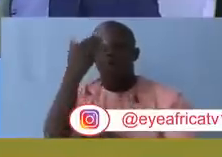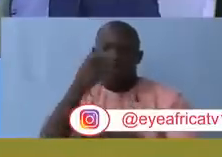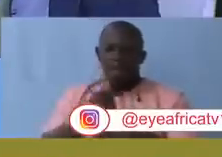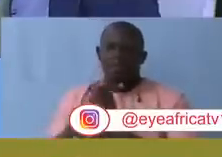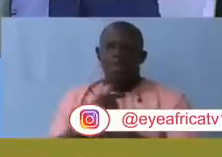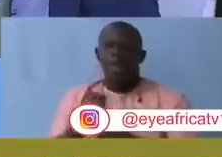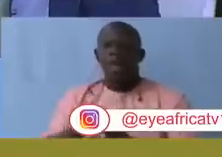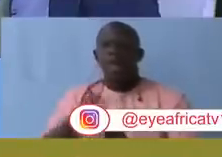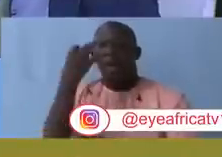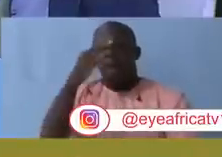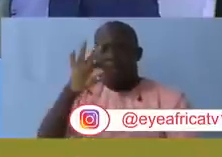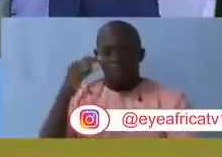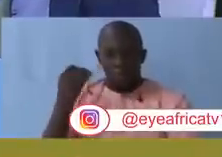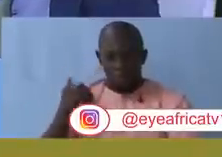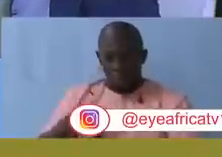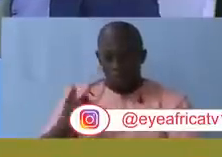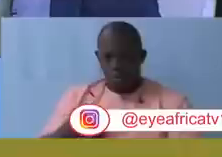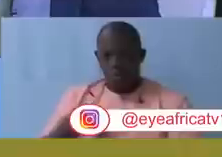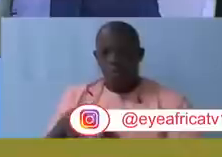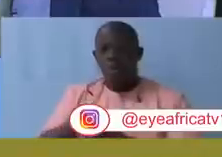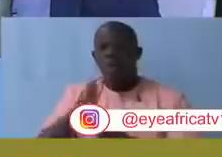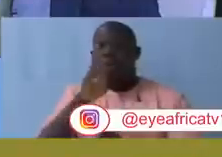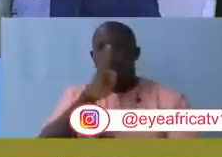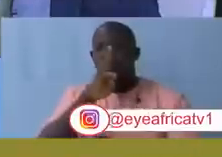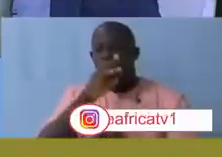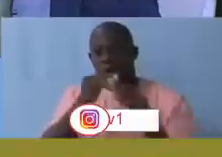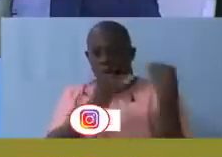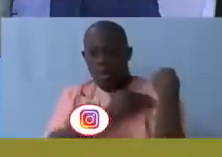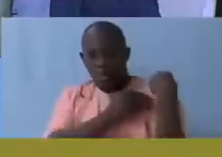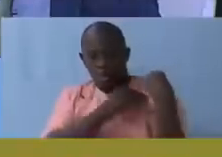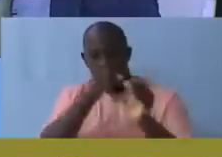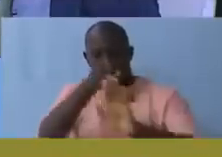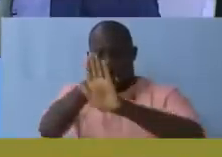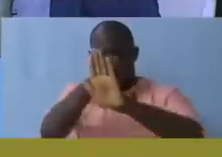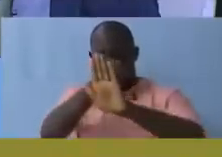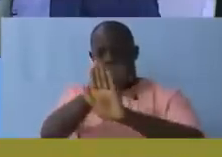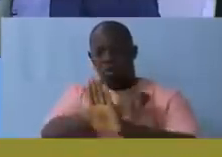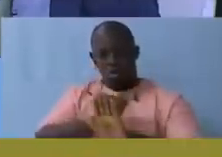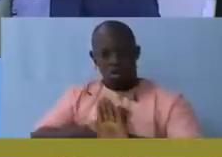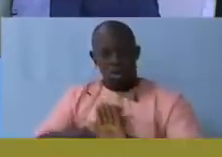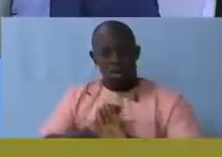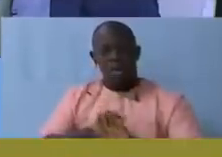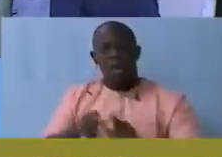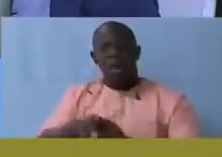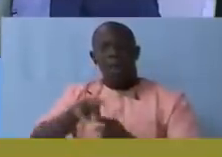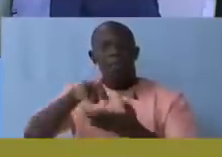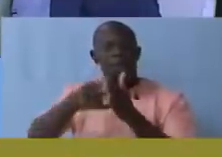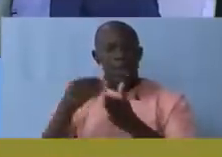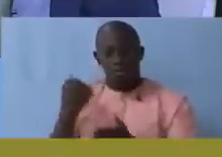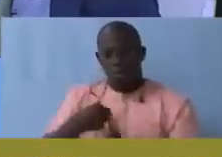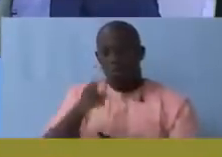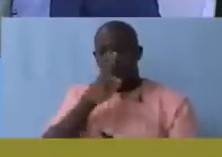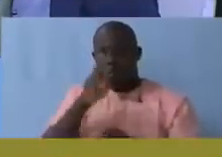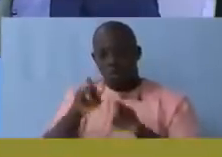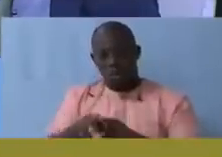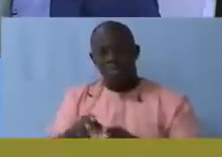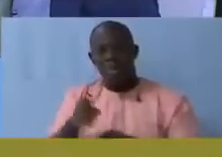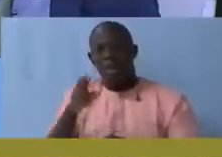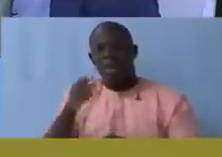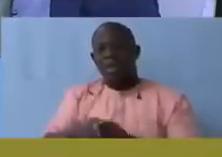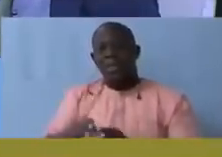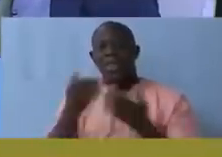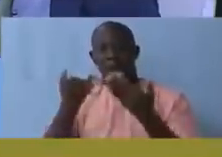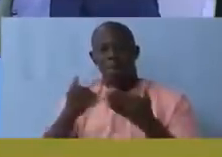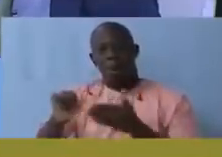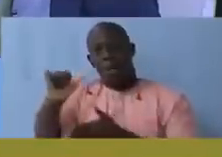If the people who should protect us are the people who turn back on